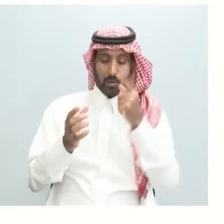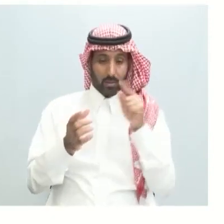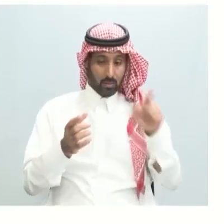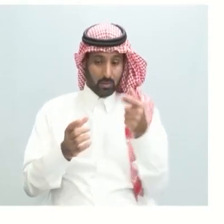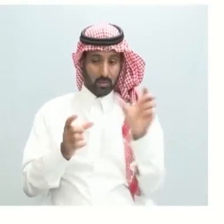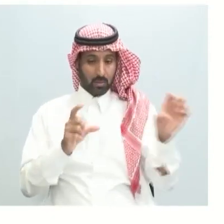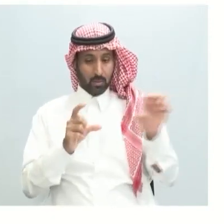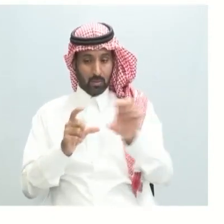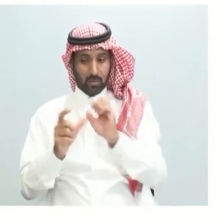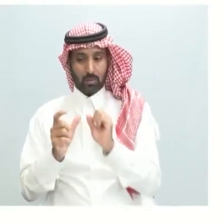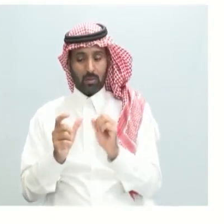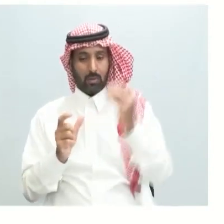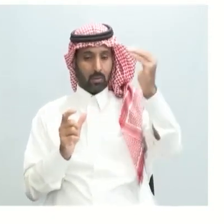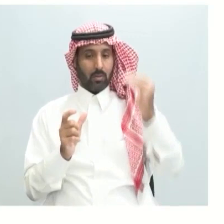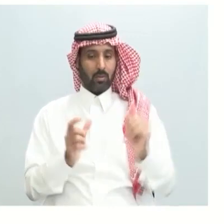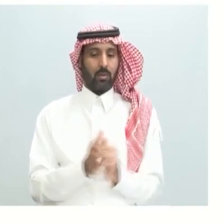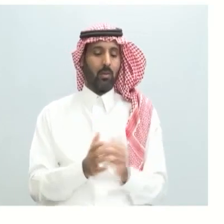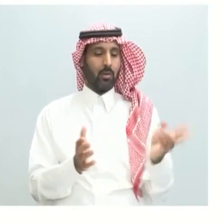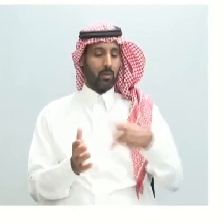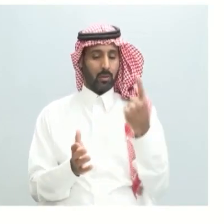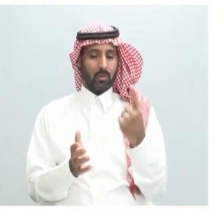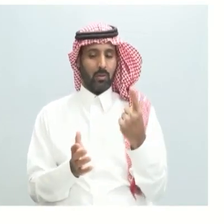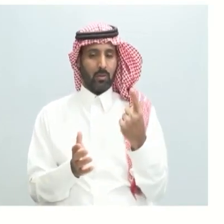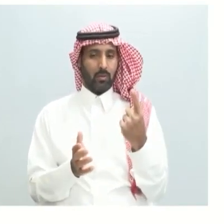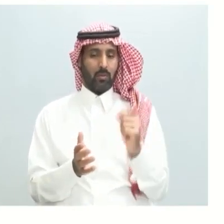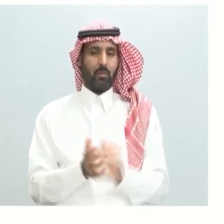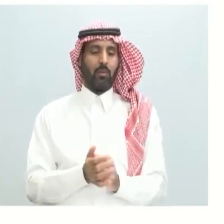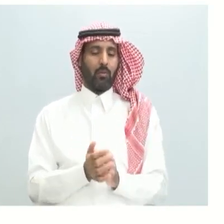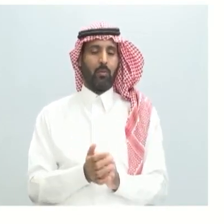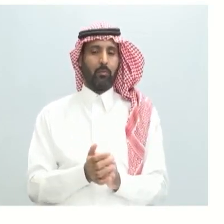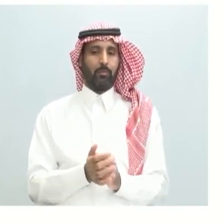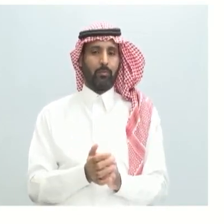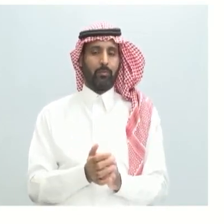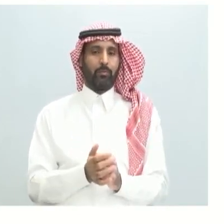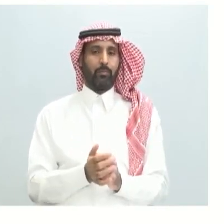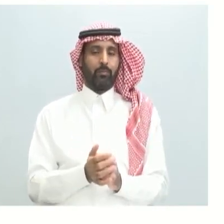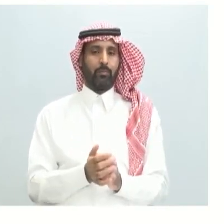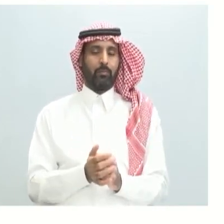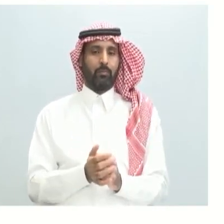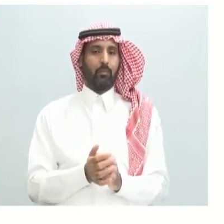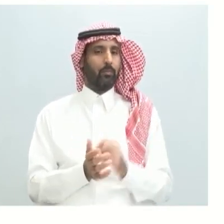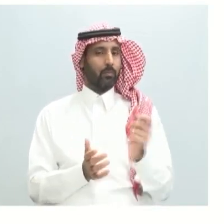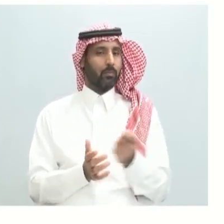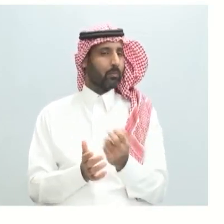correct order. So number one, for example, number